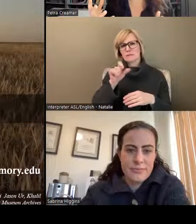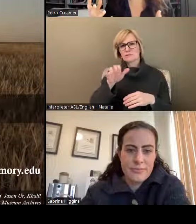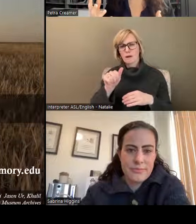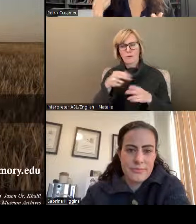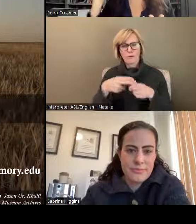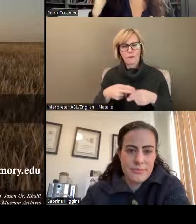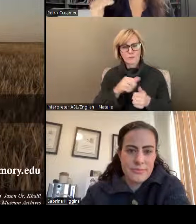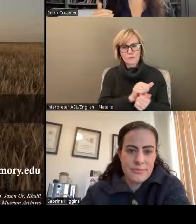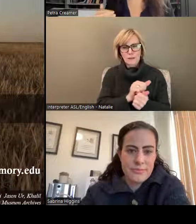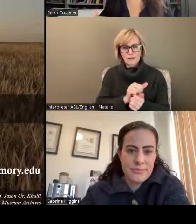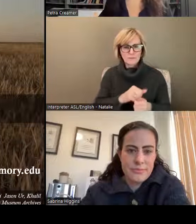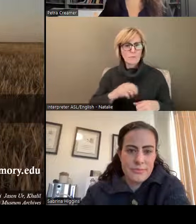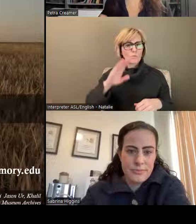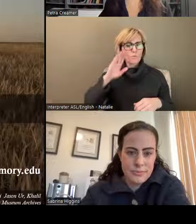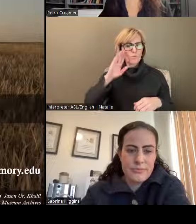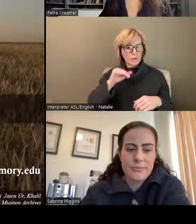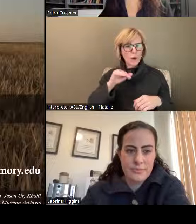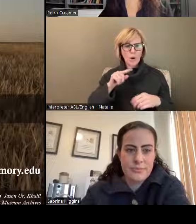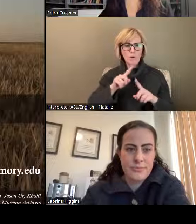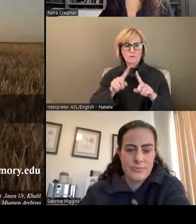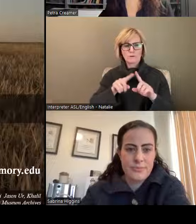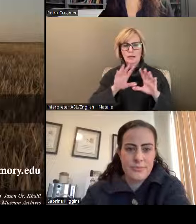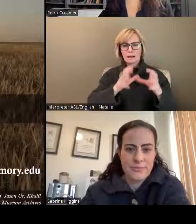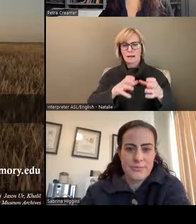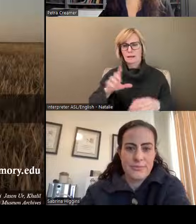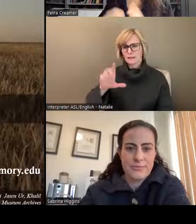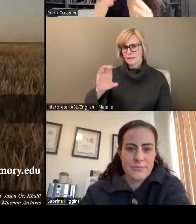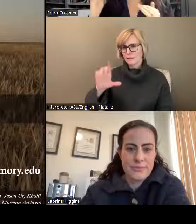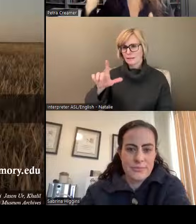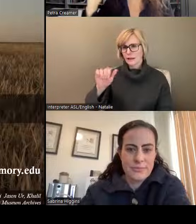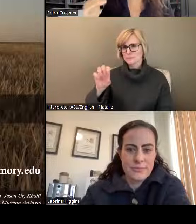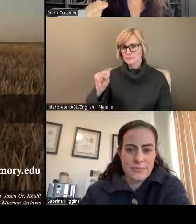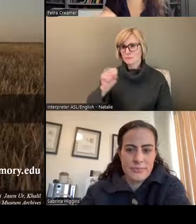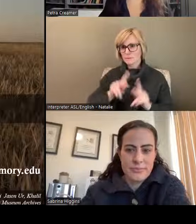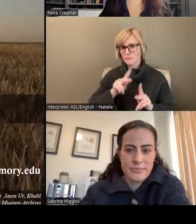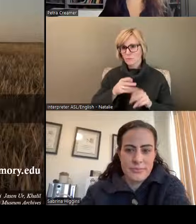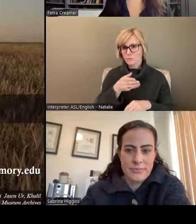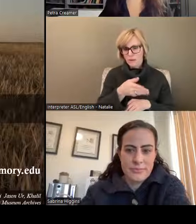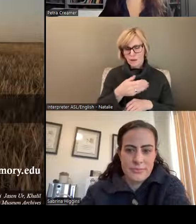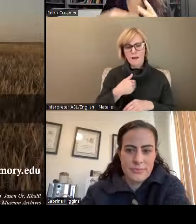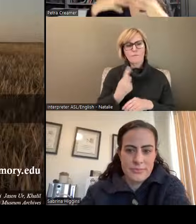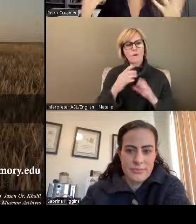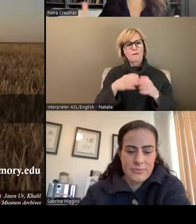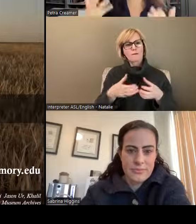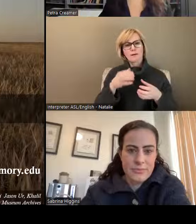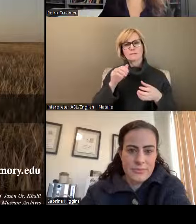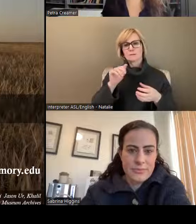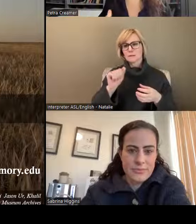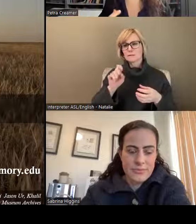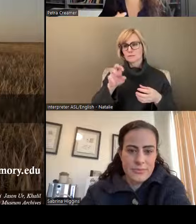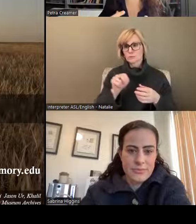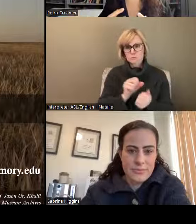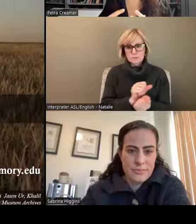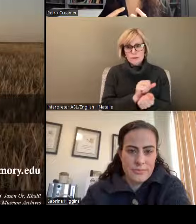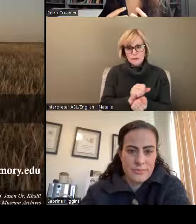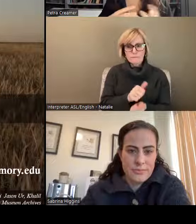knowing different Assyrian classes. And we know that there is a class of Assyrians that are enslaved persons.